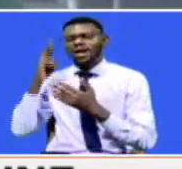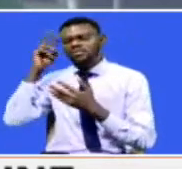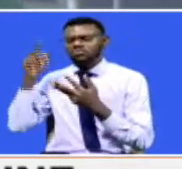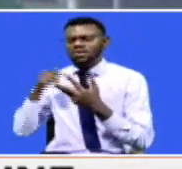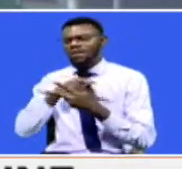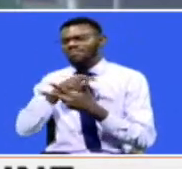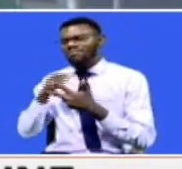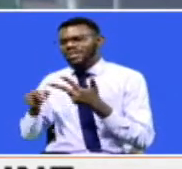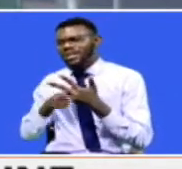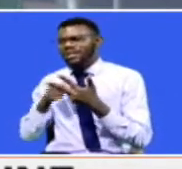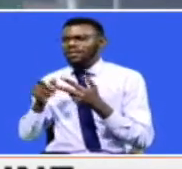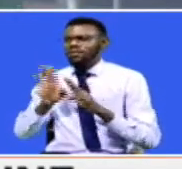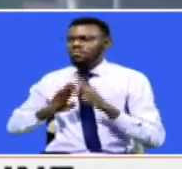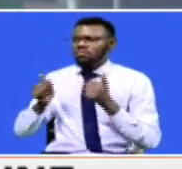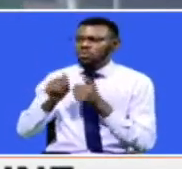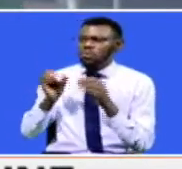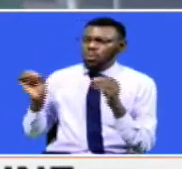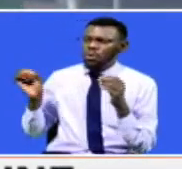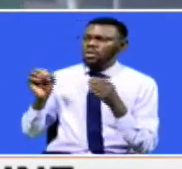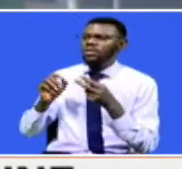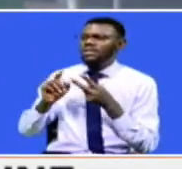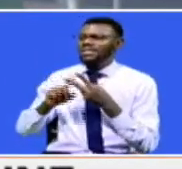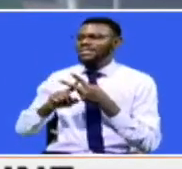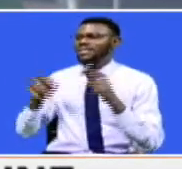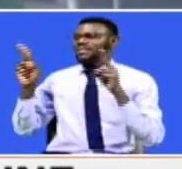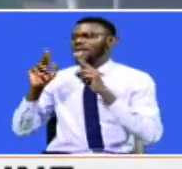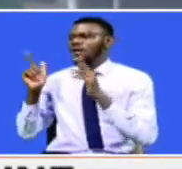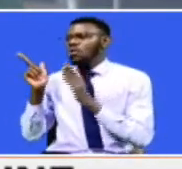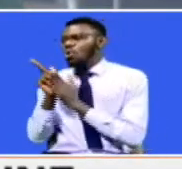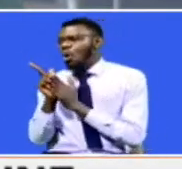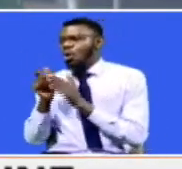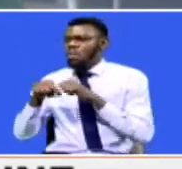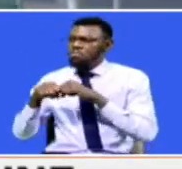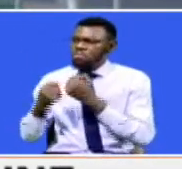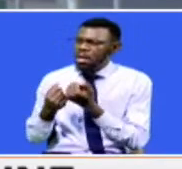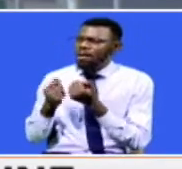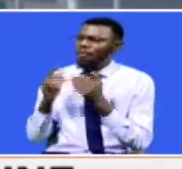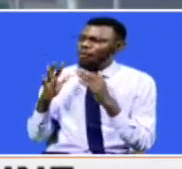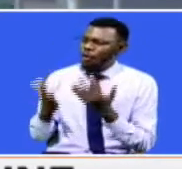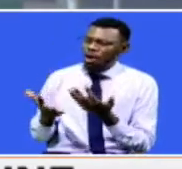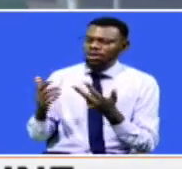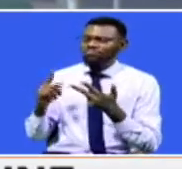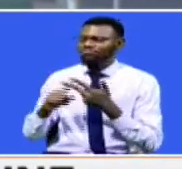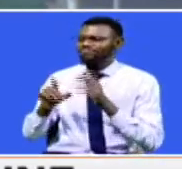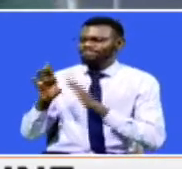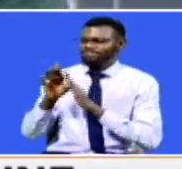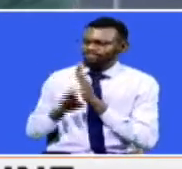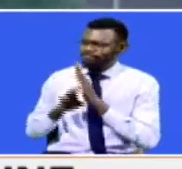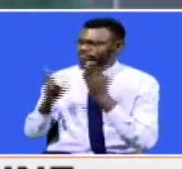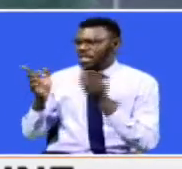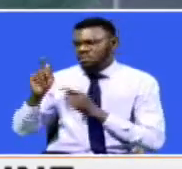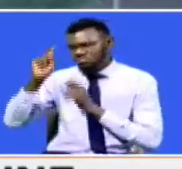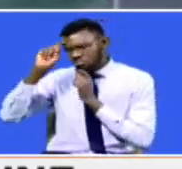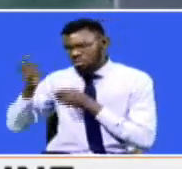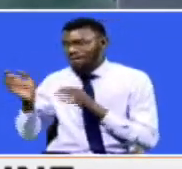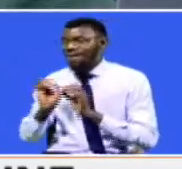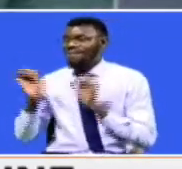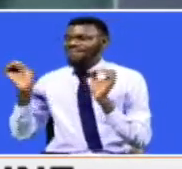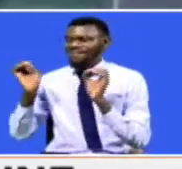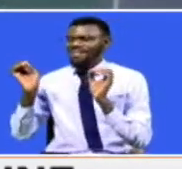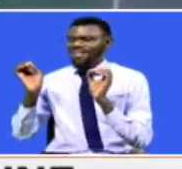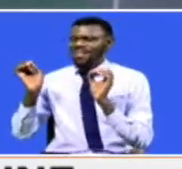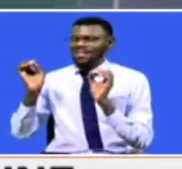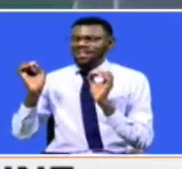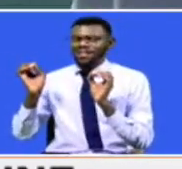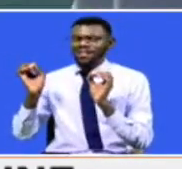misconduct, maybe there's a crime under international or regional law, and maybe gross violation of the Constitution, a certain article of the Constitution.